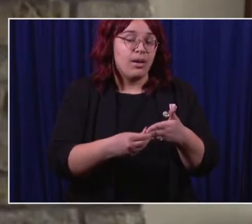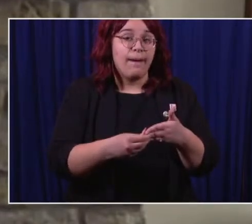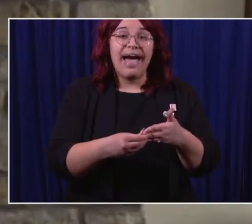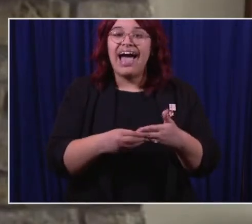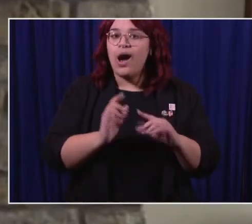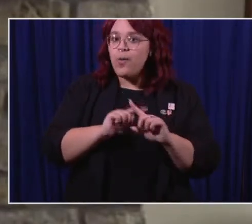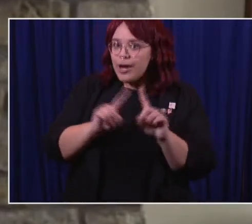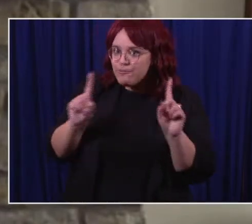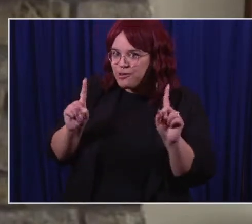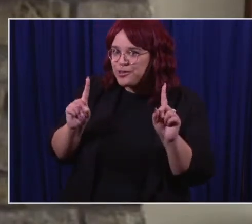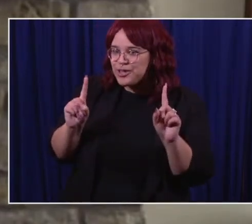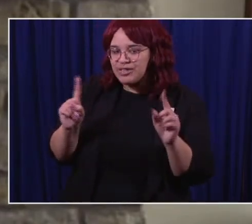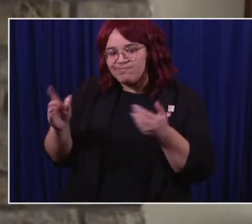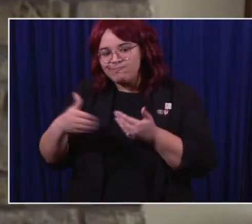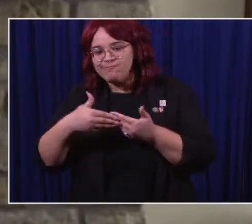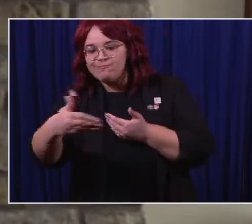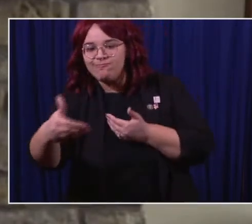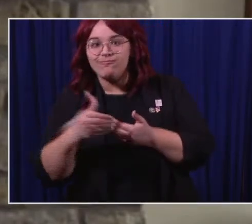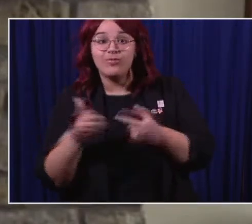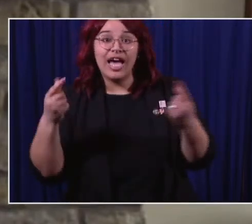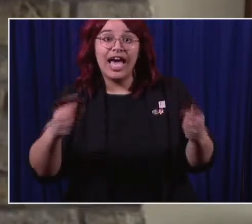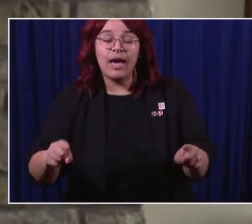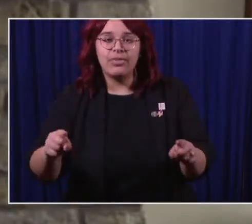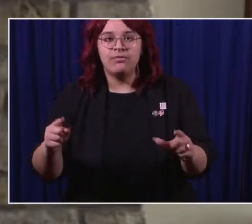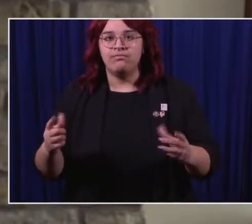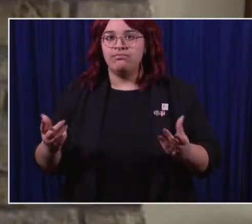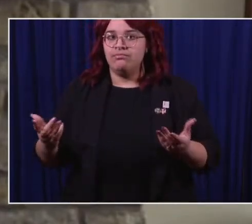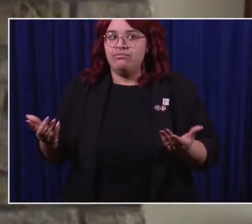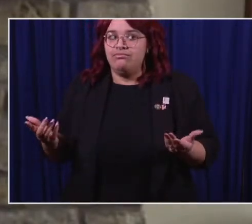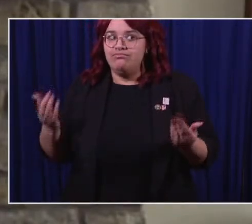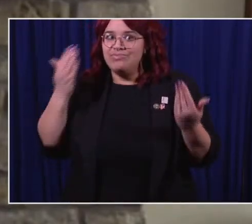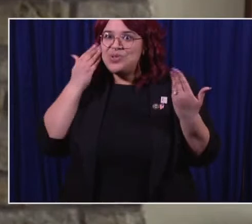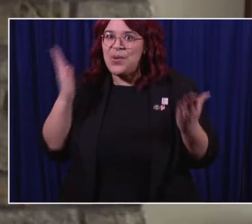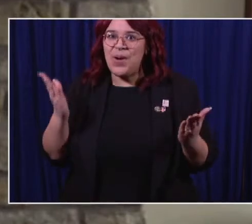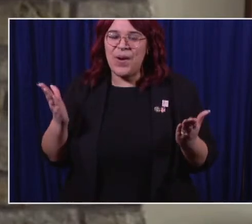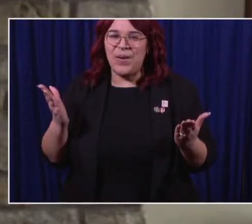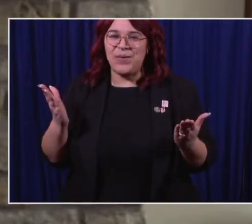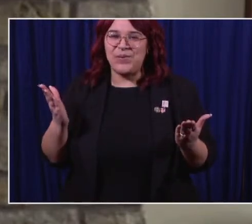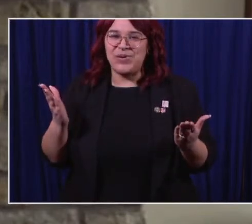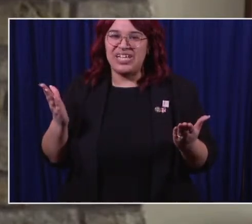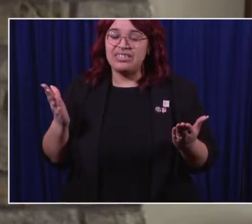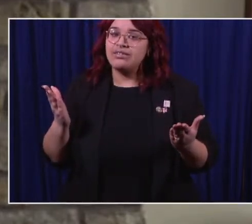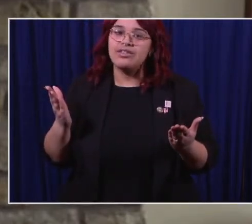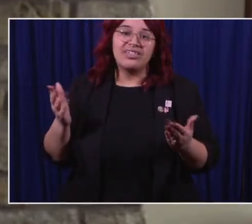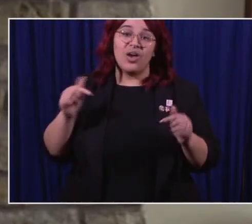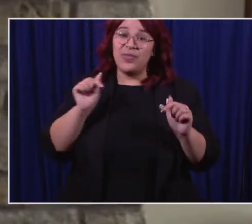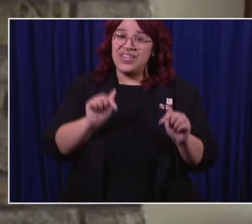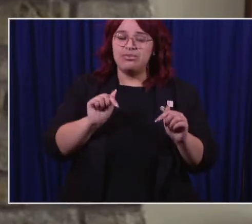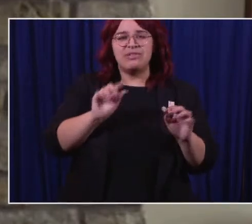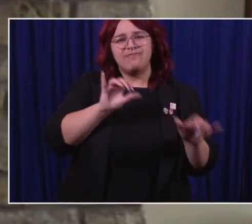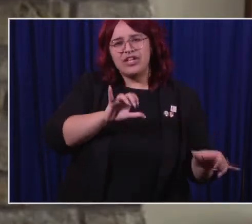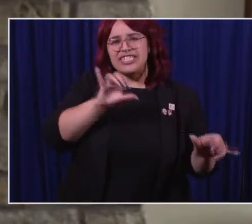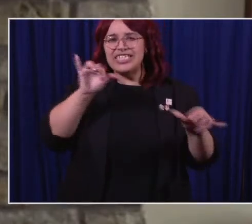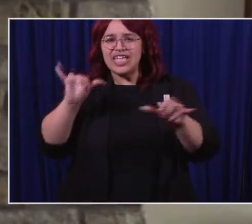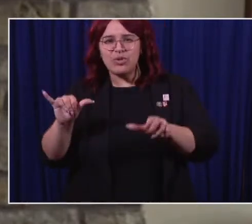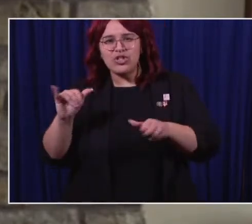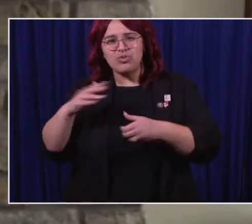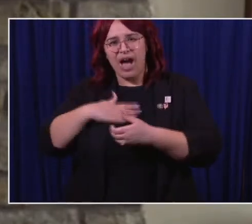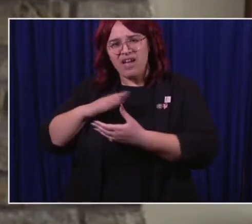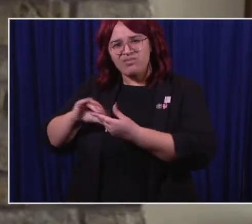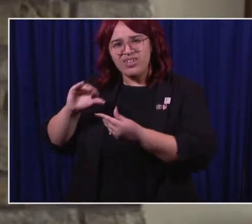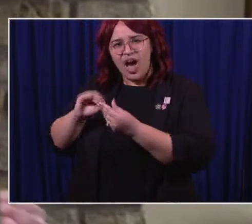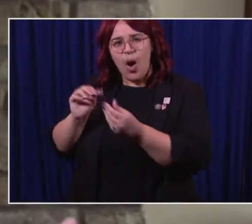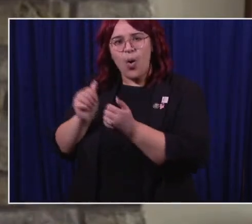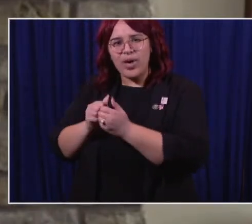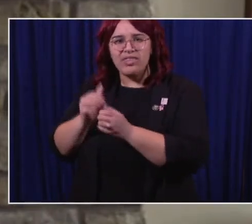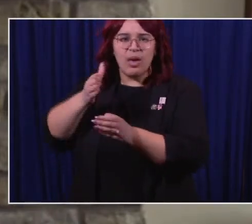the general managers of baseball teams who I was talking to this weekend. We can't tell you what the future is. We'll give you guidance